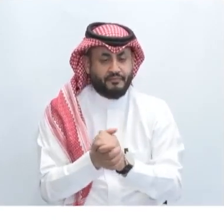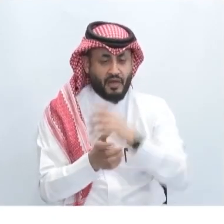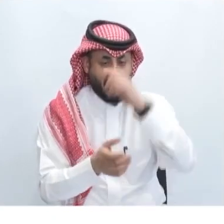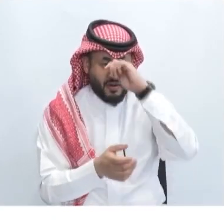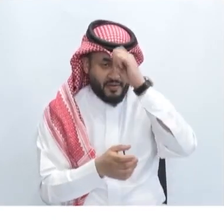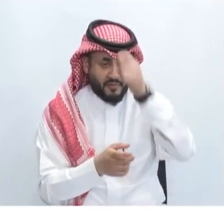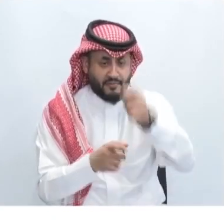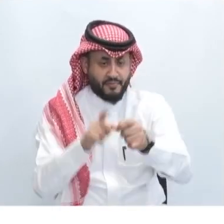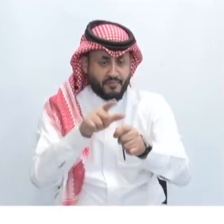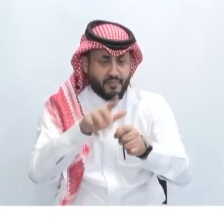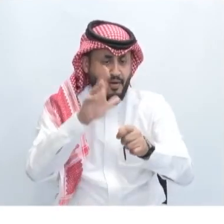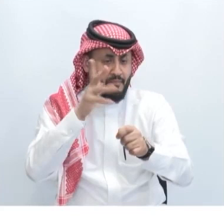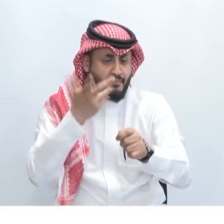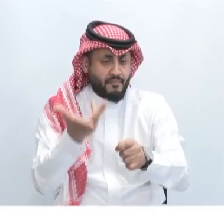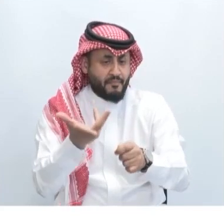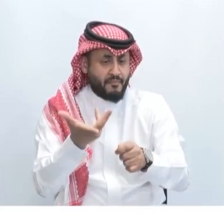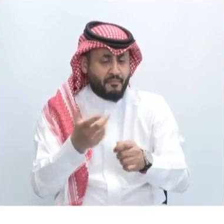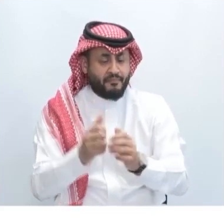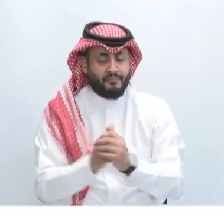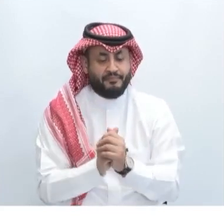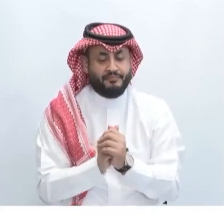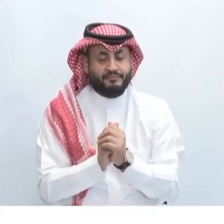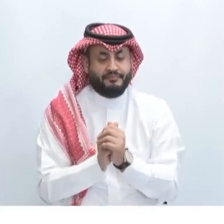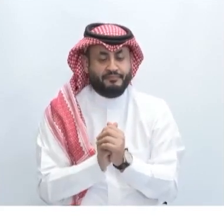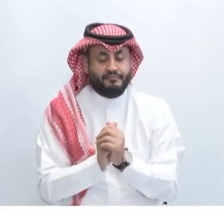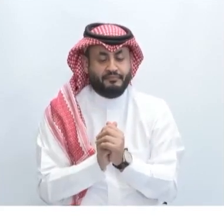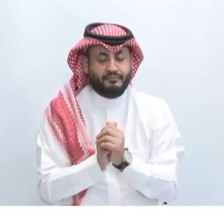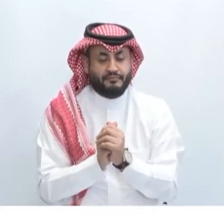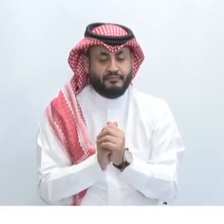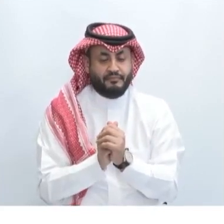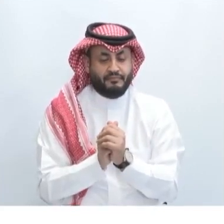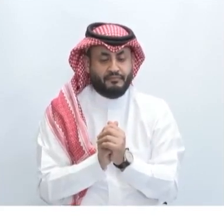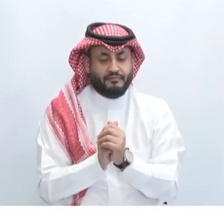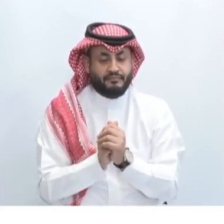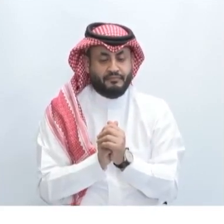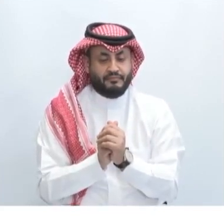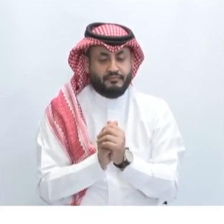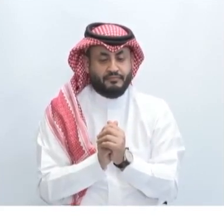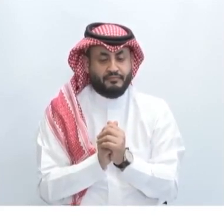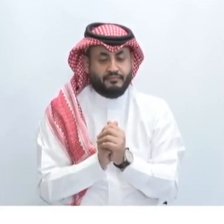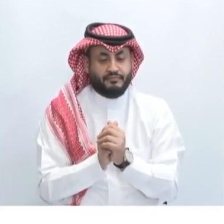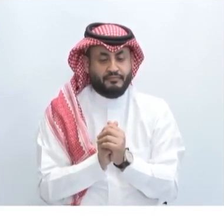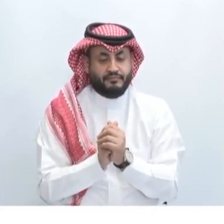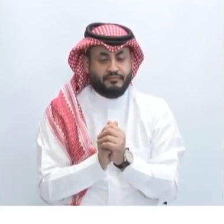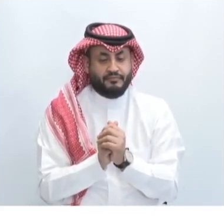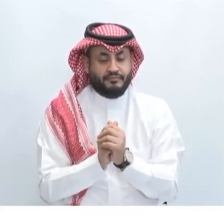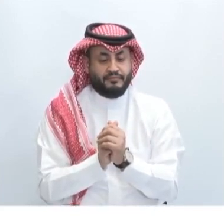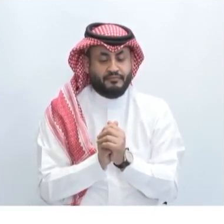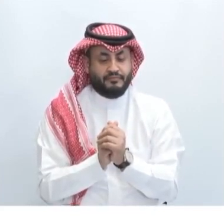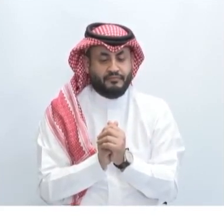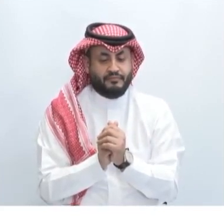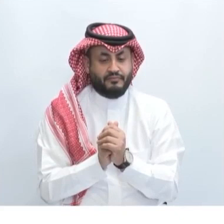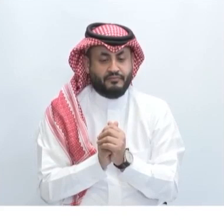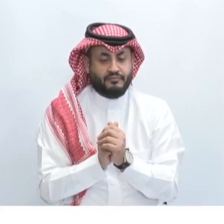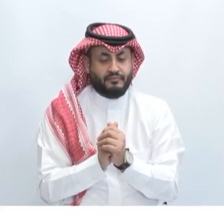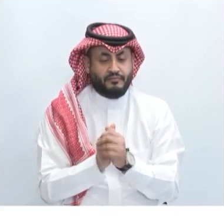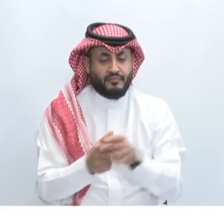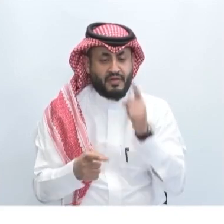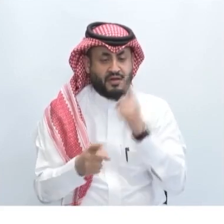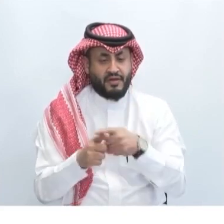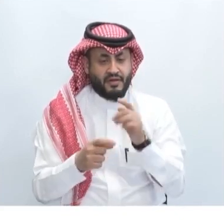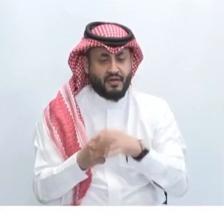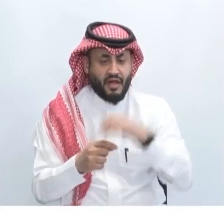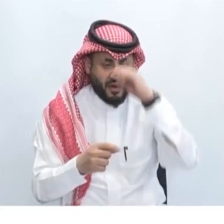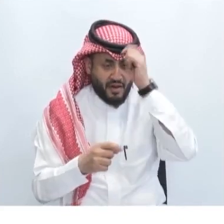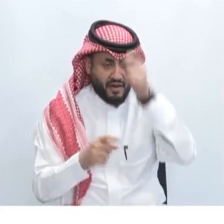that? Whose hat is that? Let's do it faster.